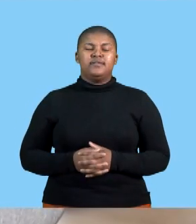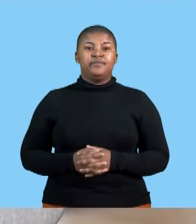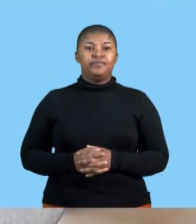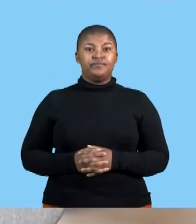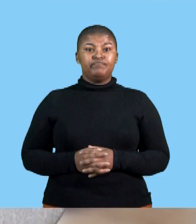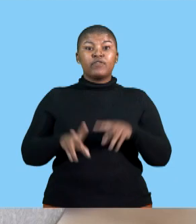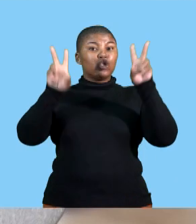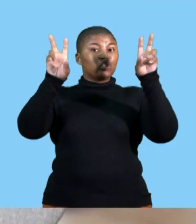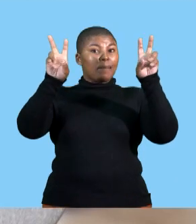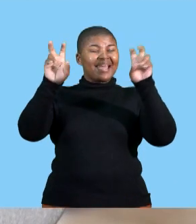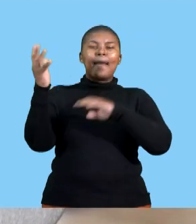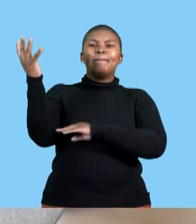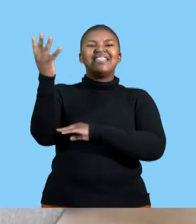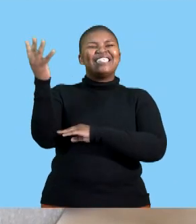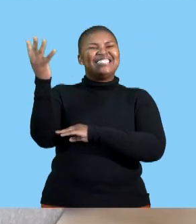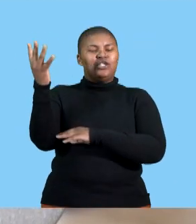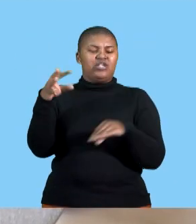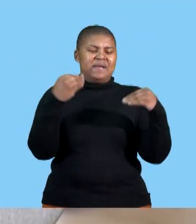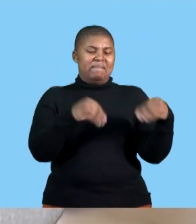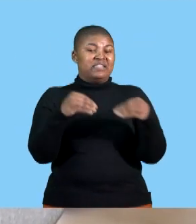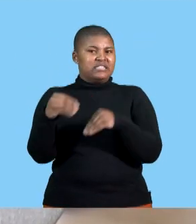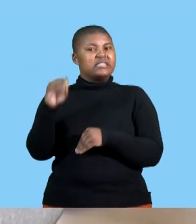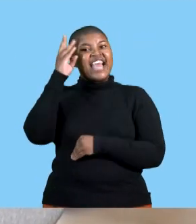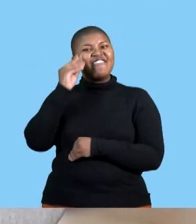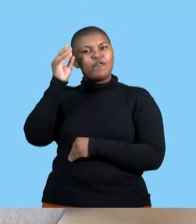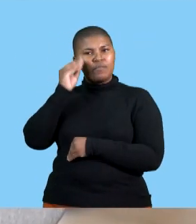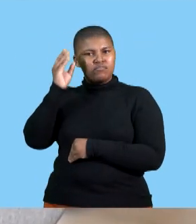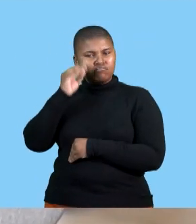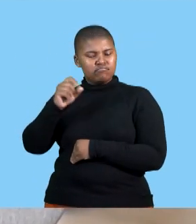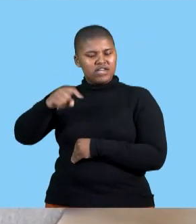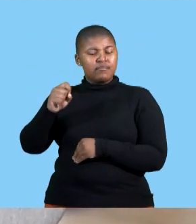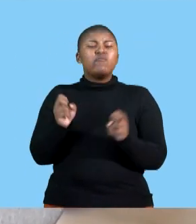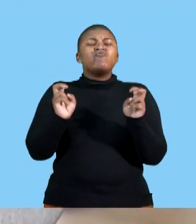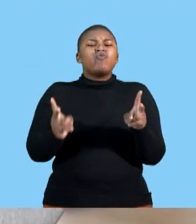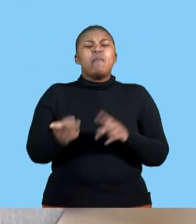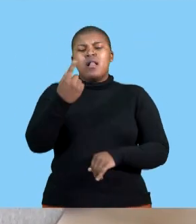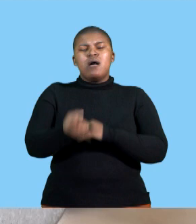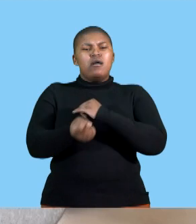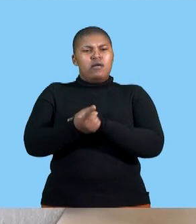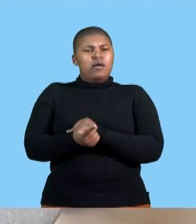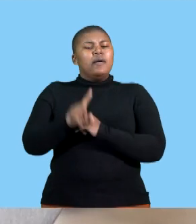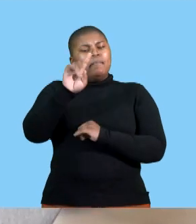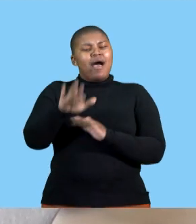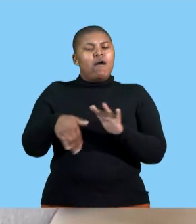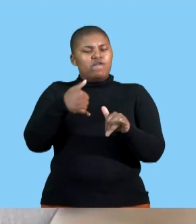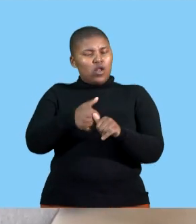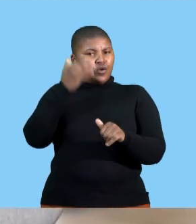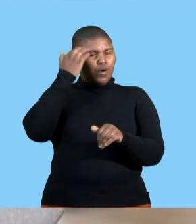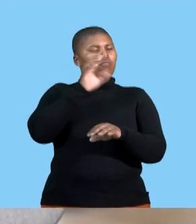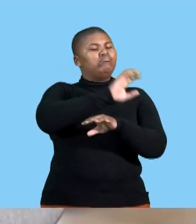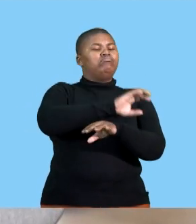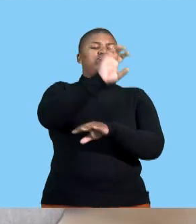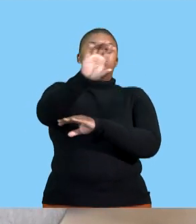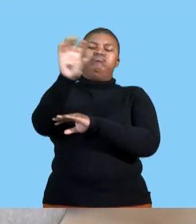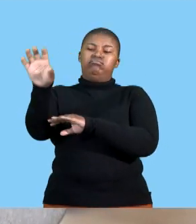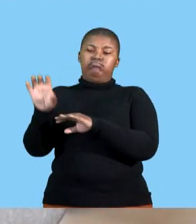mentioned, that our topic is presentation and business information. So as a norm, we have a journey that we have to take in